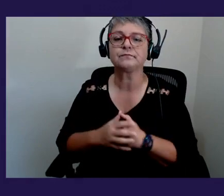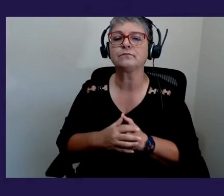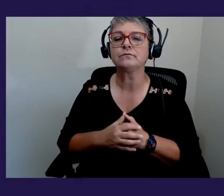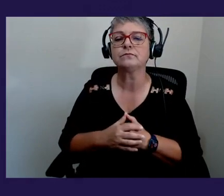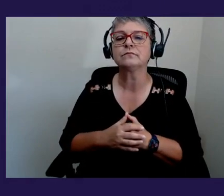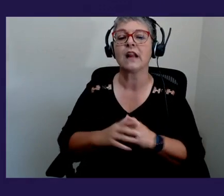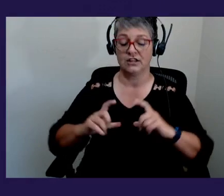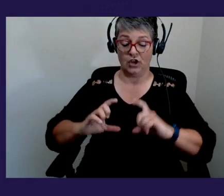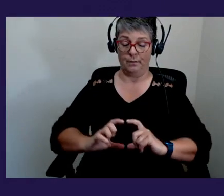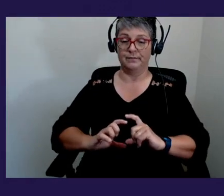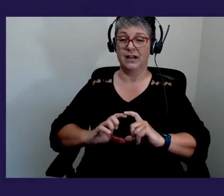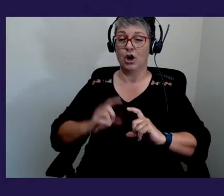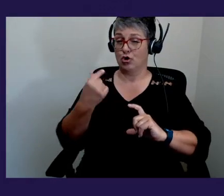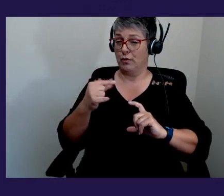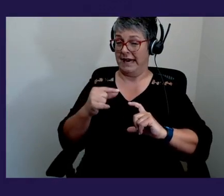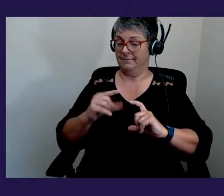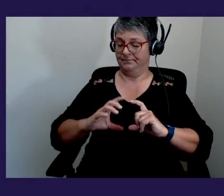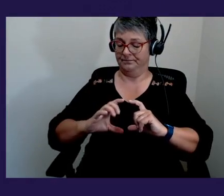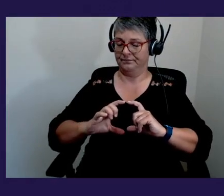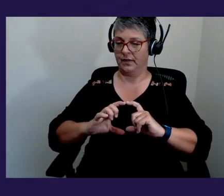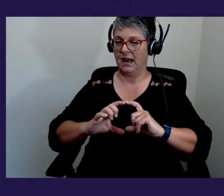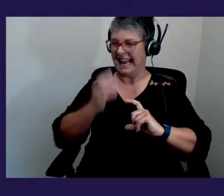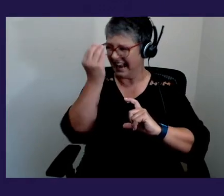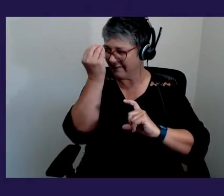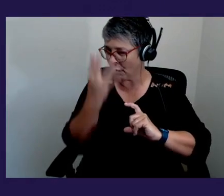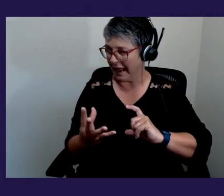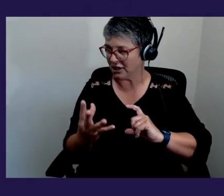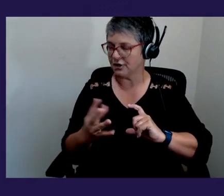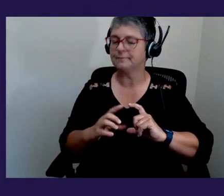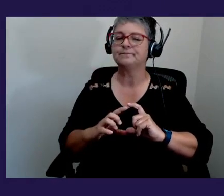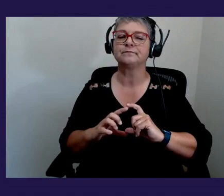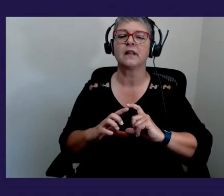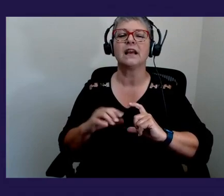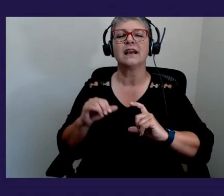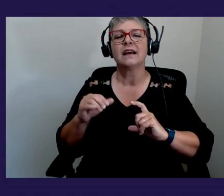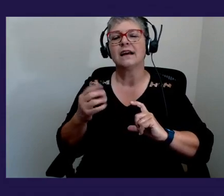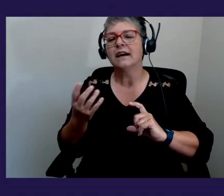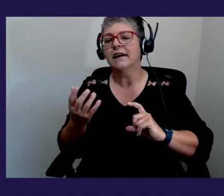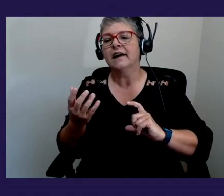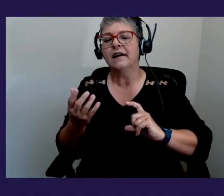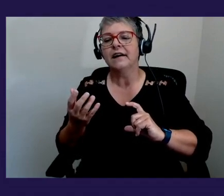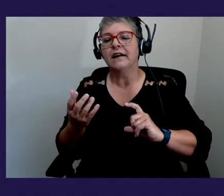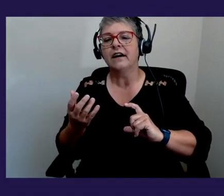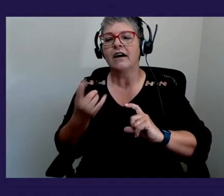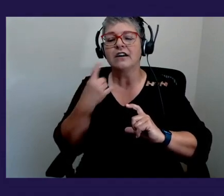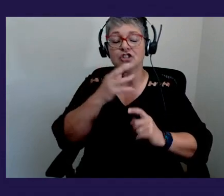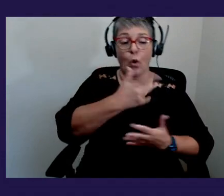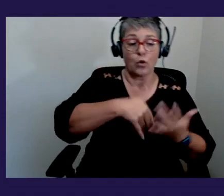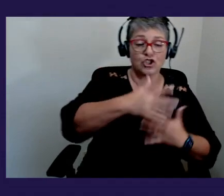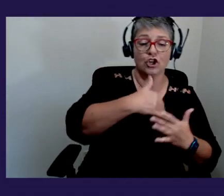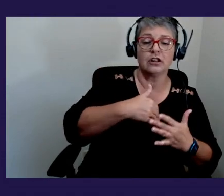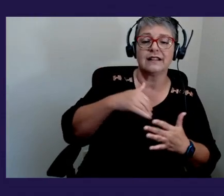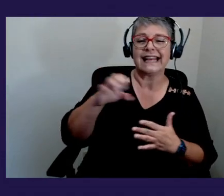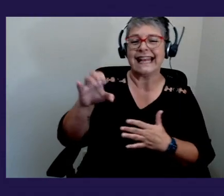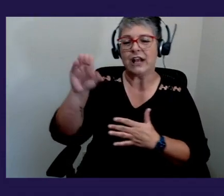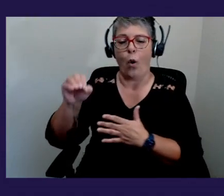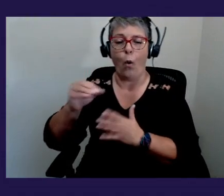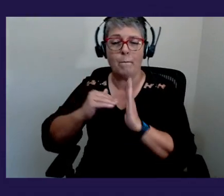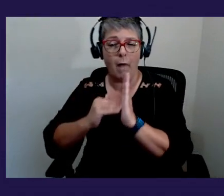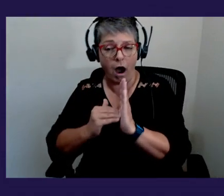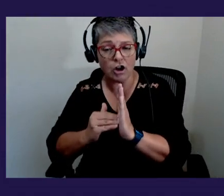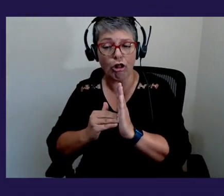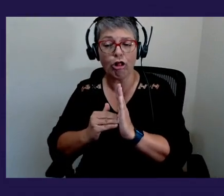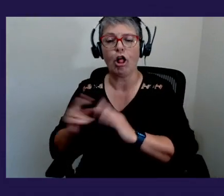starting with the information level. If you are curious about where we are in the social ecological model, you can look at the bottom